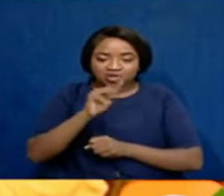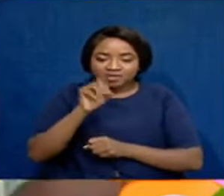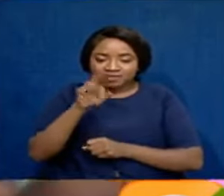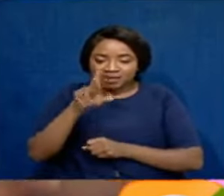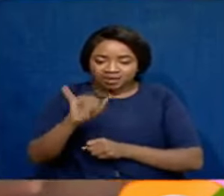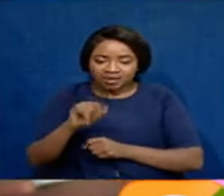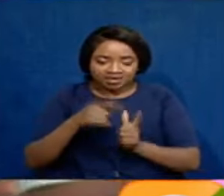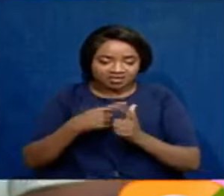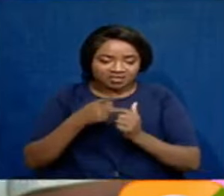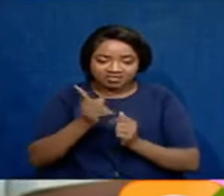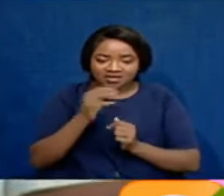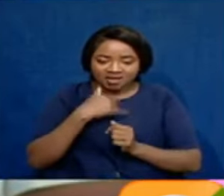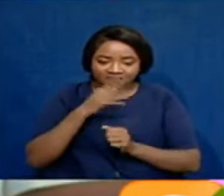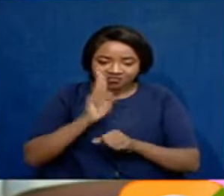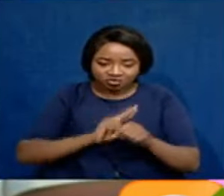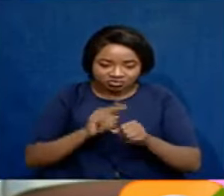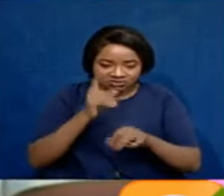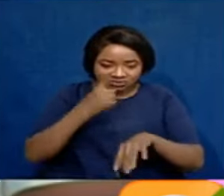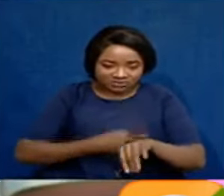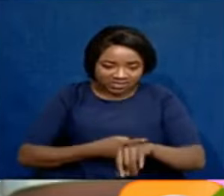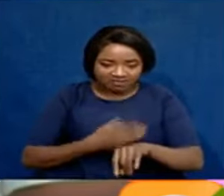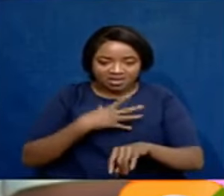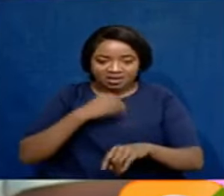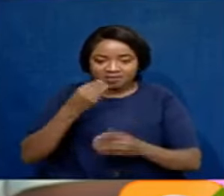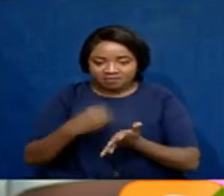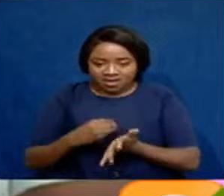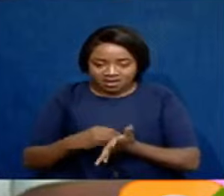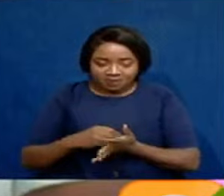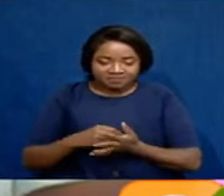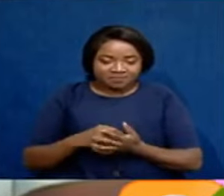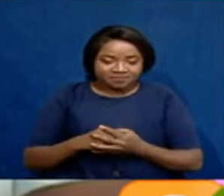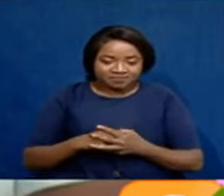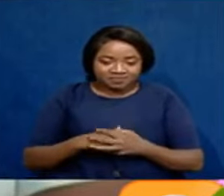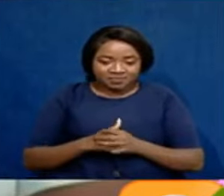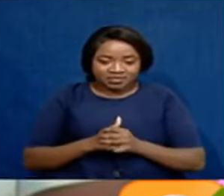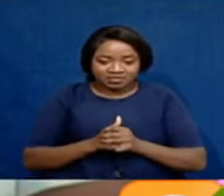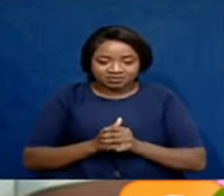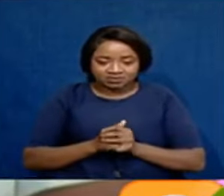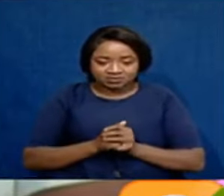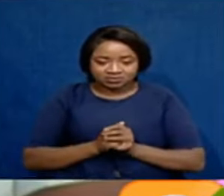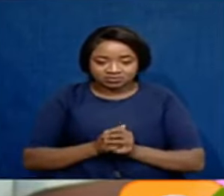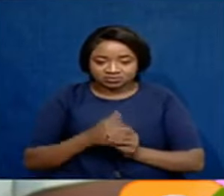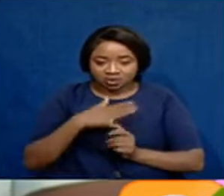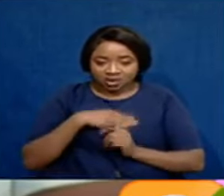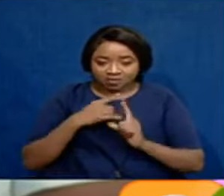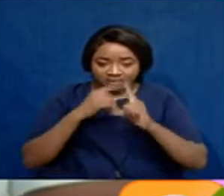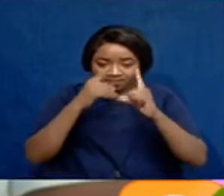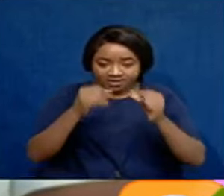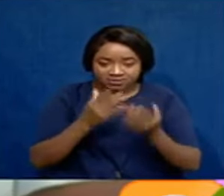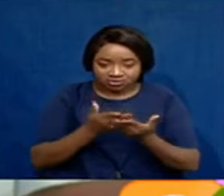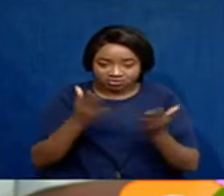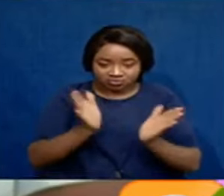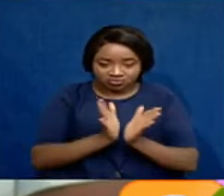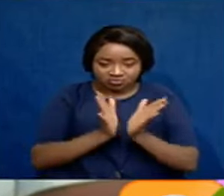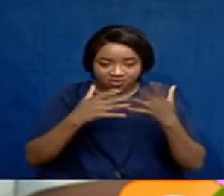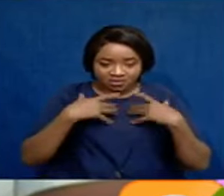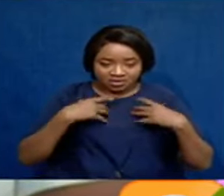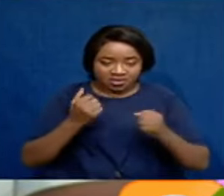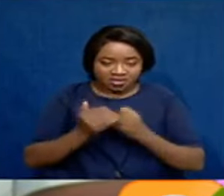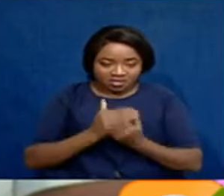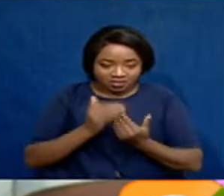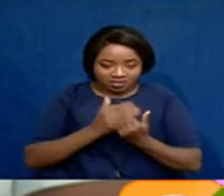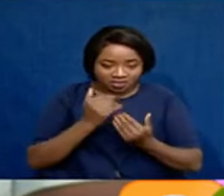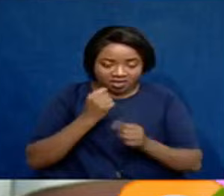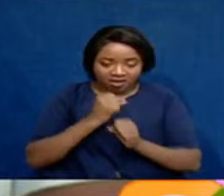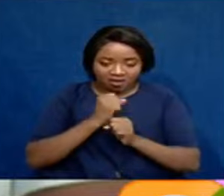on unnecessary investigation. So our message to the public healthcare workers, all the people